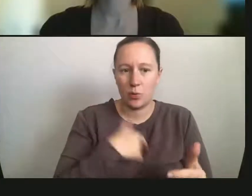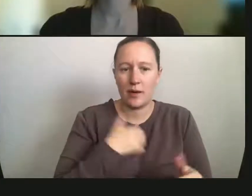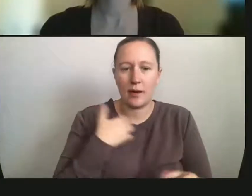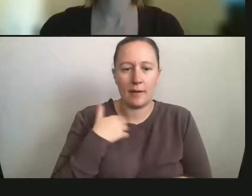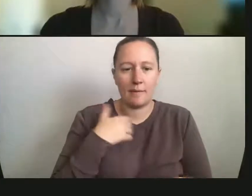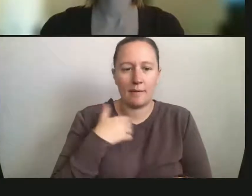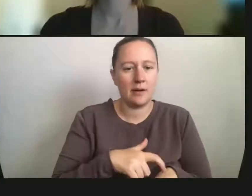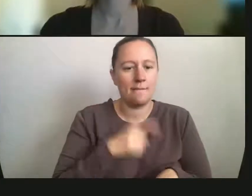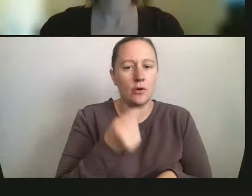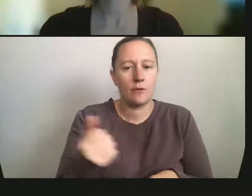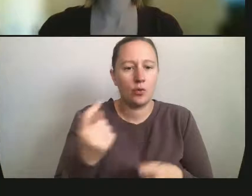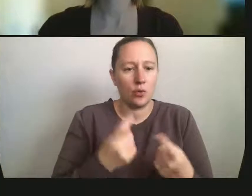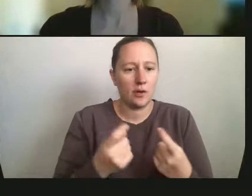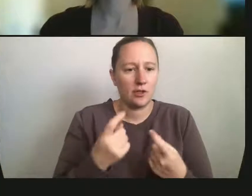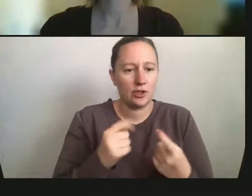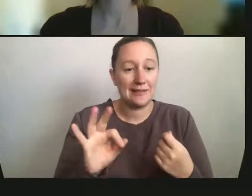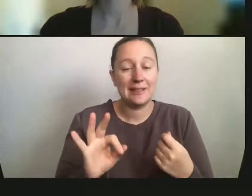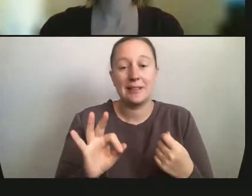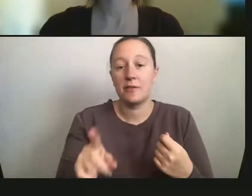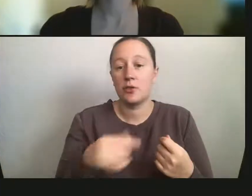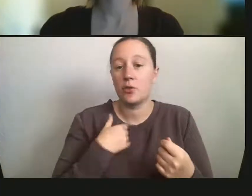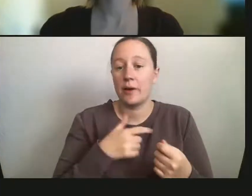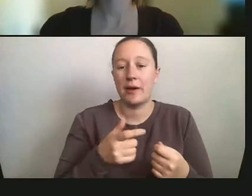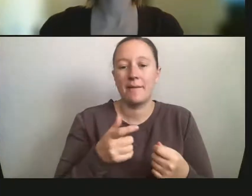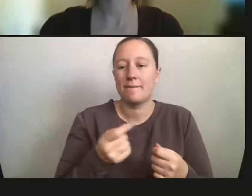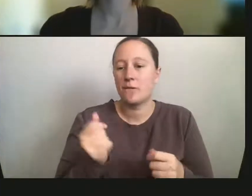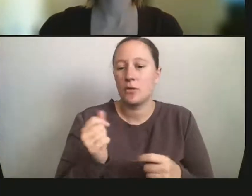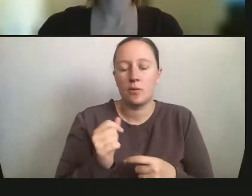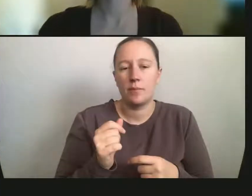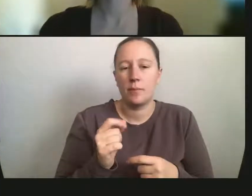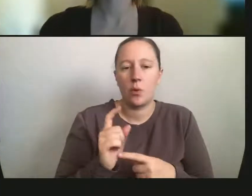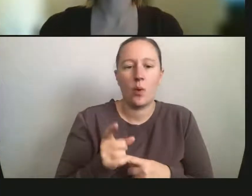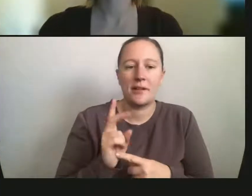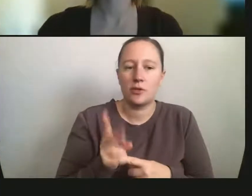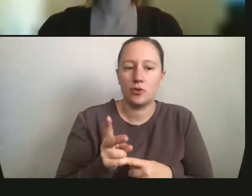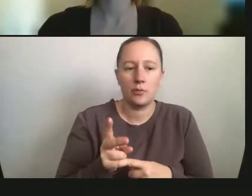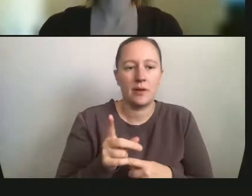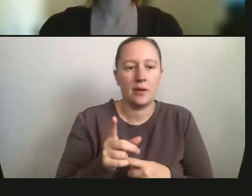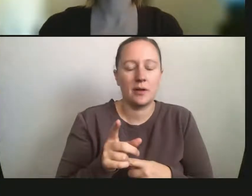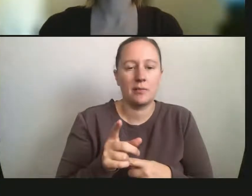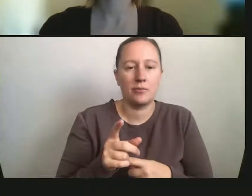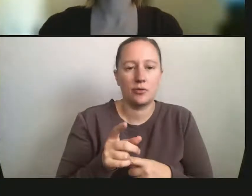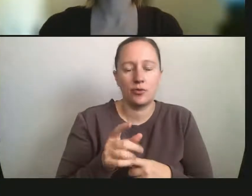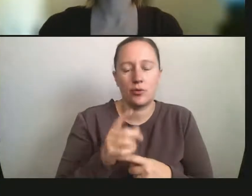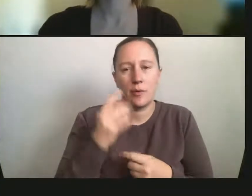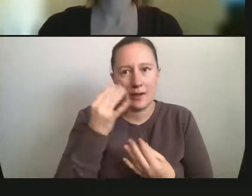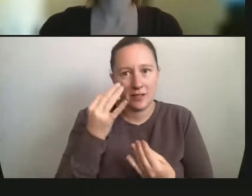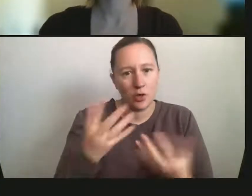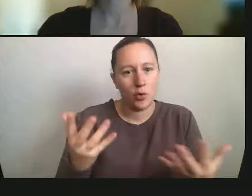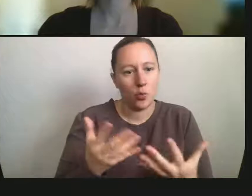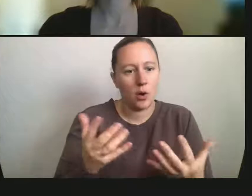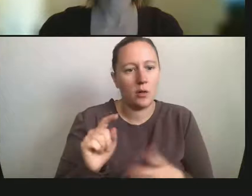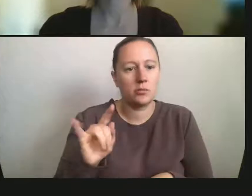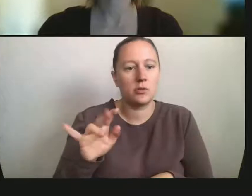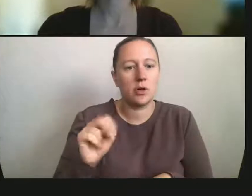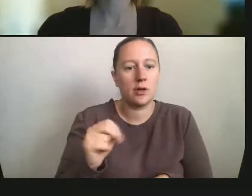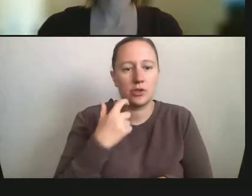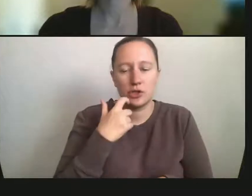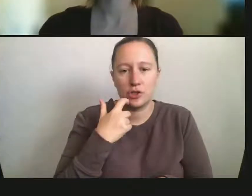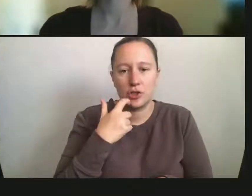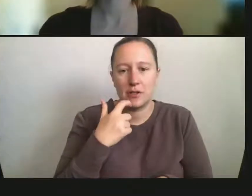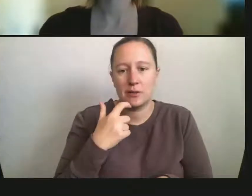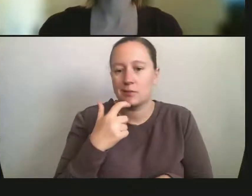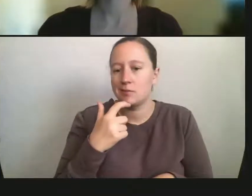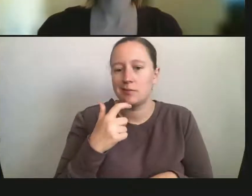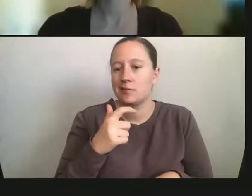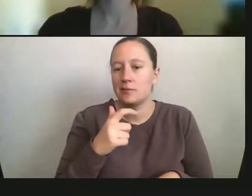And if folks have a minute to reflect on those discussion points that Taunton put up, go ahead and put some of your